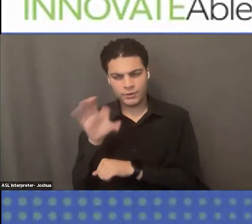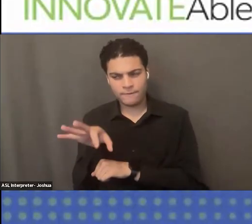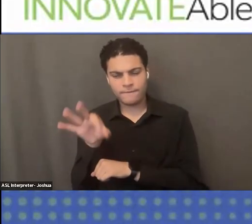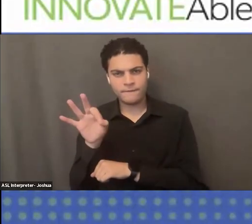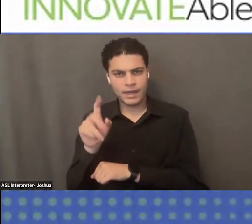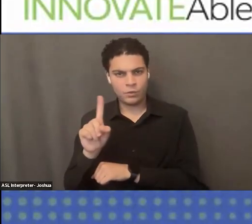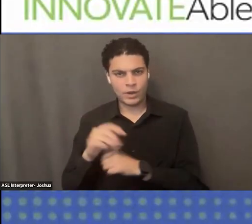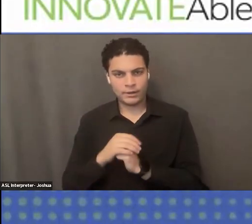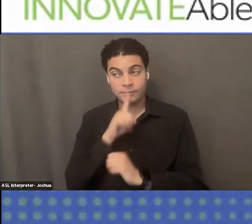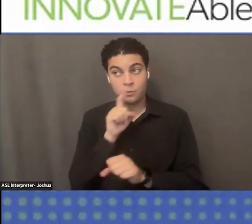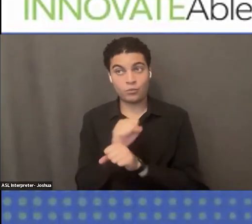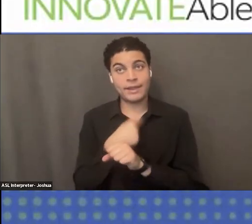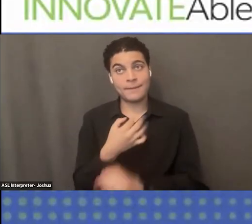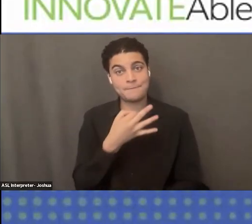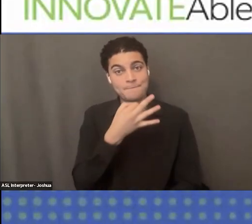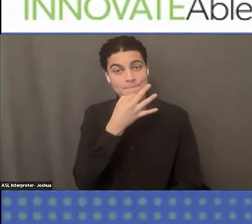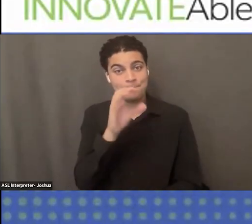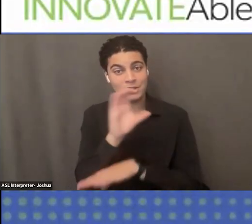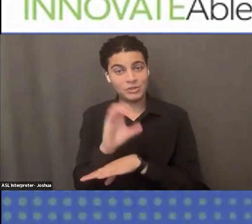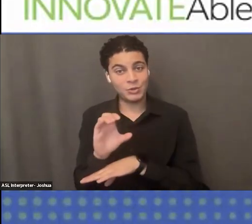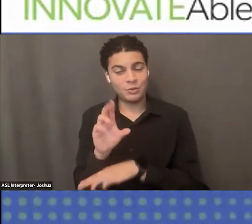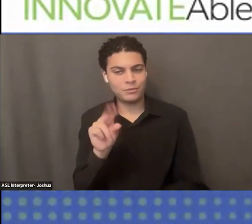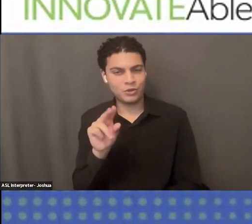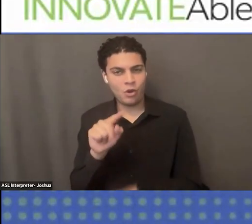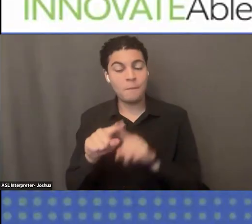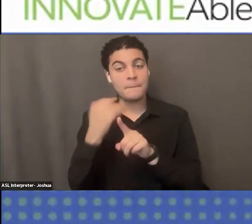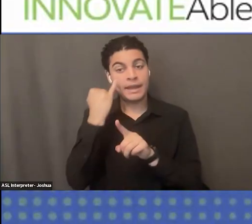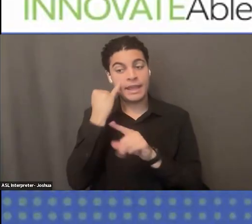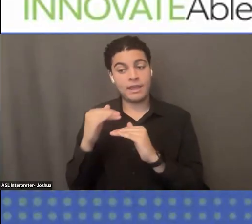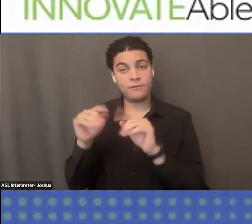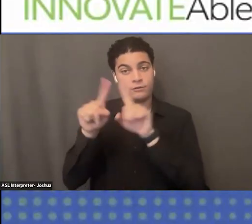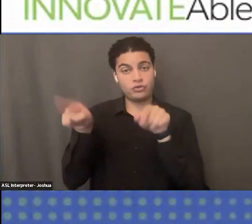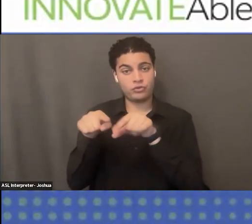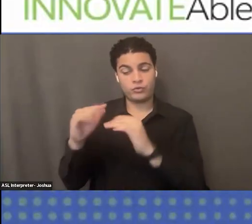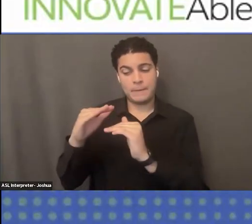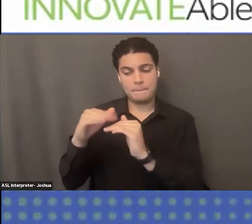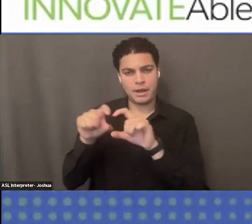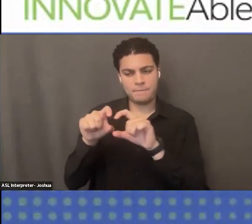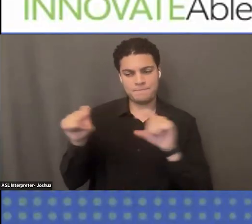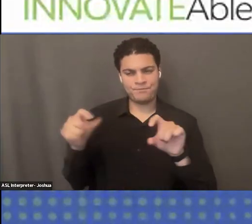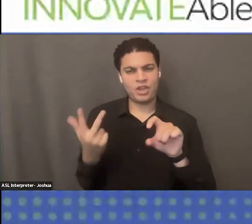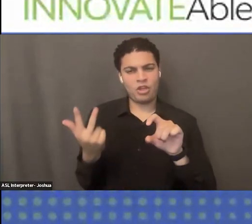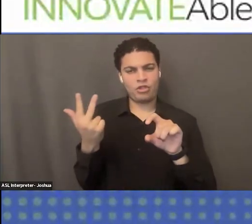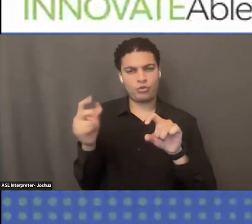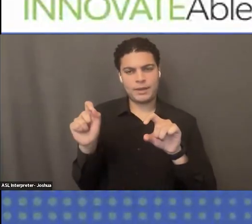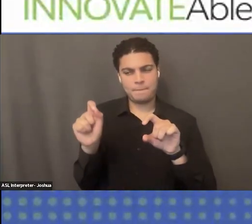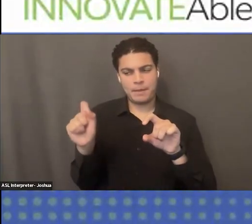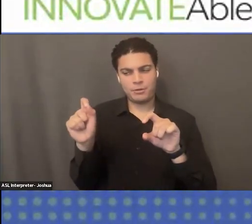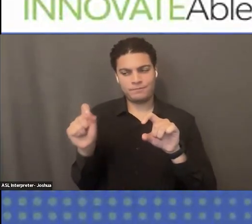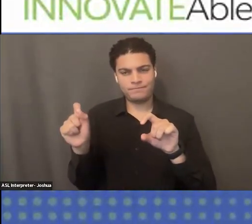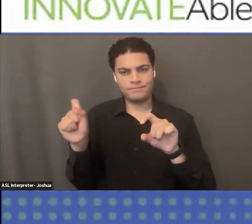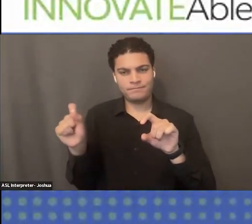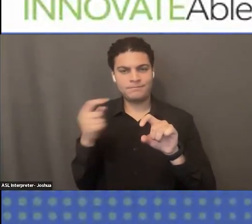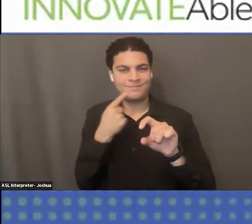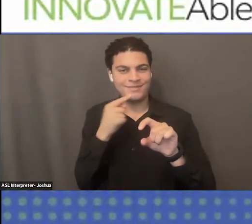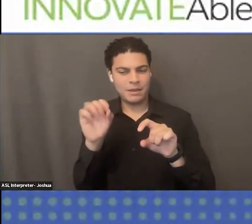not my area of expertise, but if you click the three bubbles on the bottom of your screen, where it says more, you've got all the